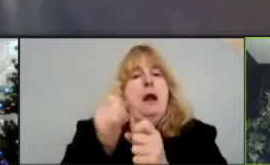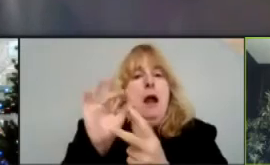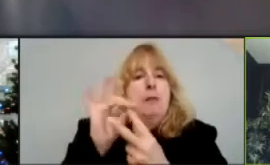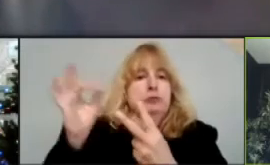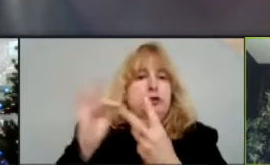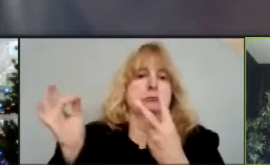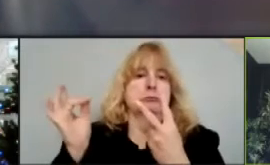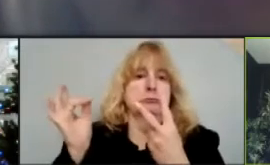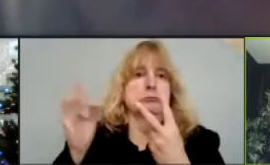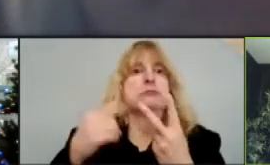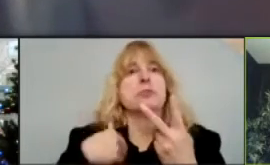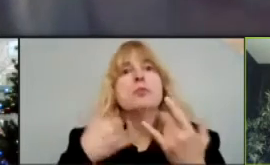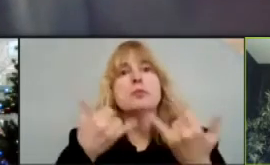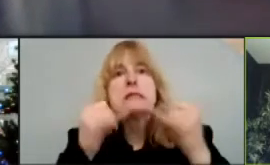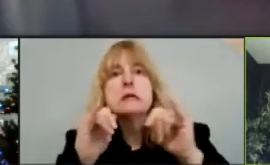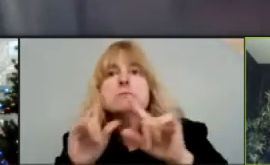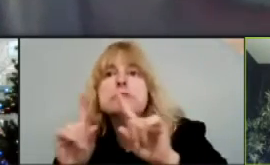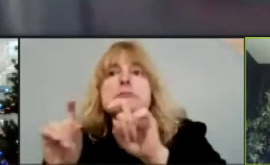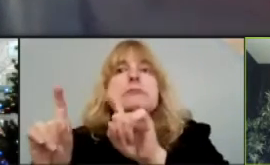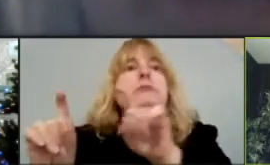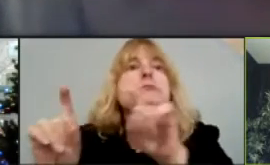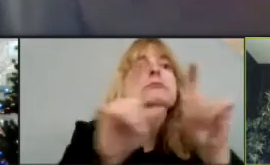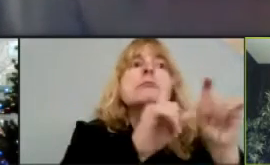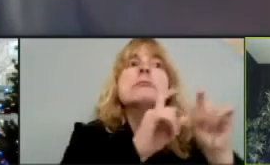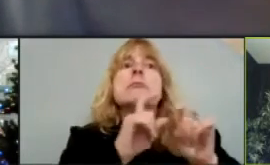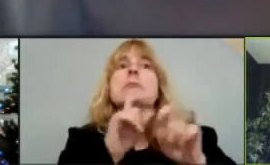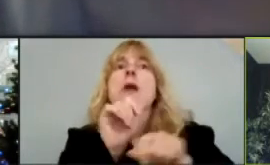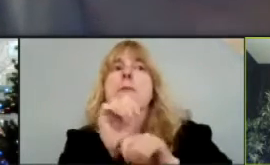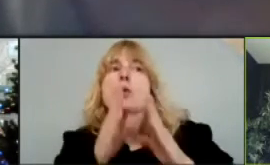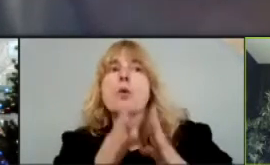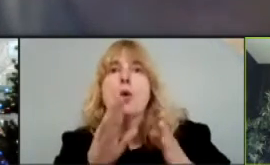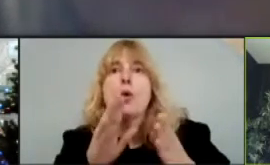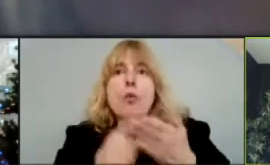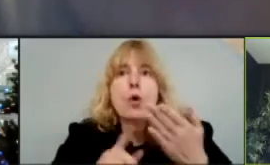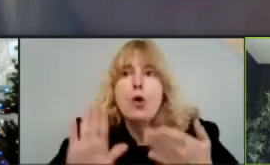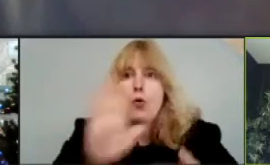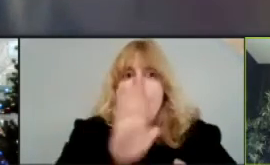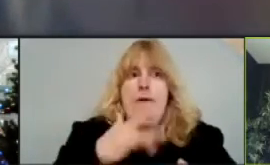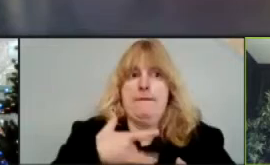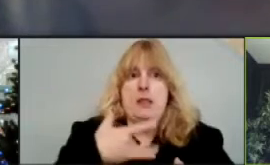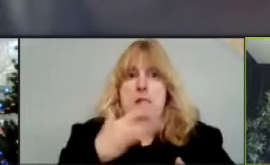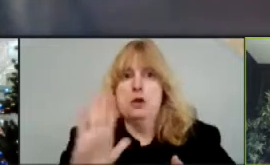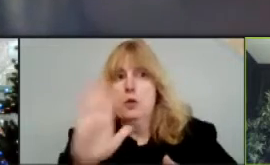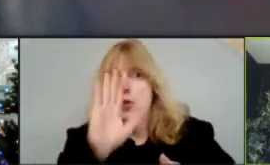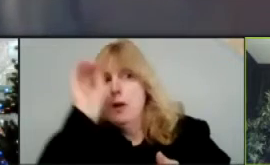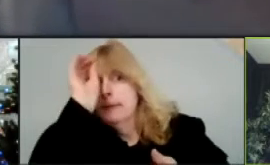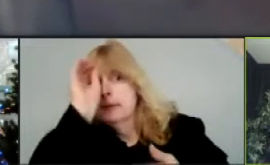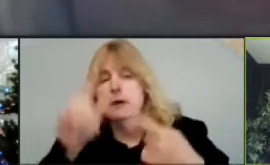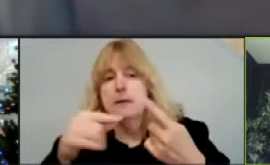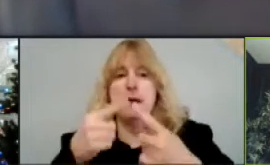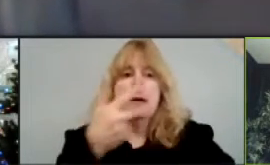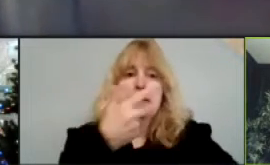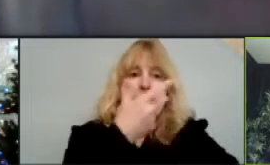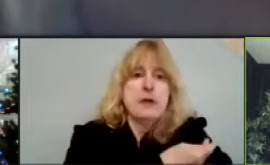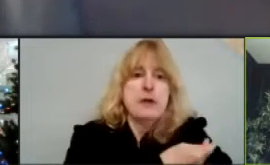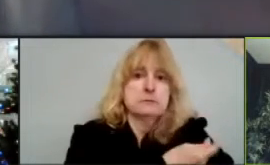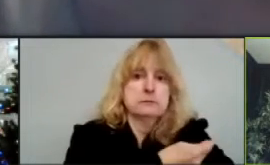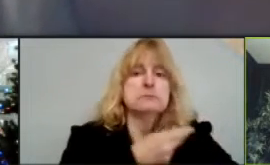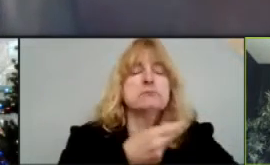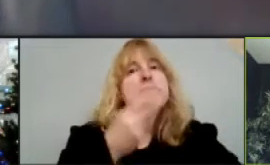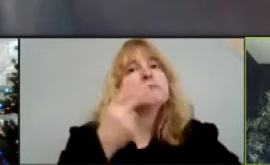survey and poll our employees about their feelings about the vaccine and then move forward. I believe